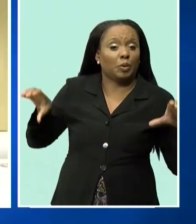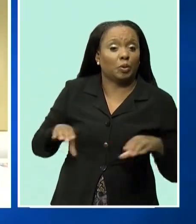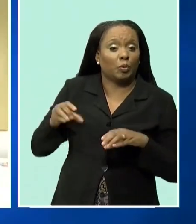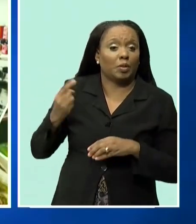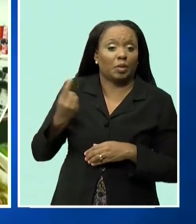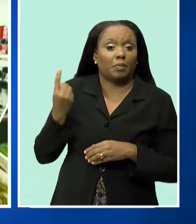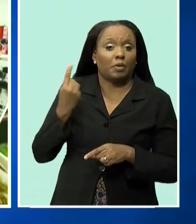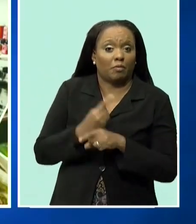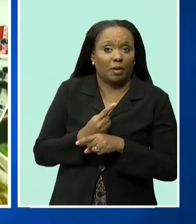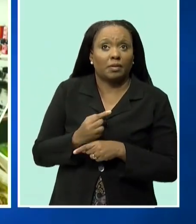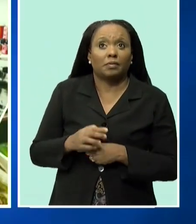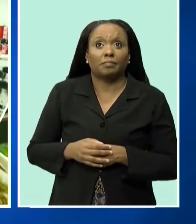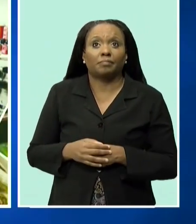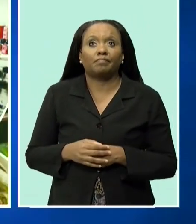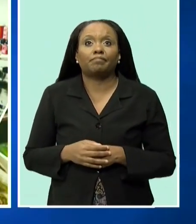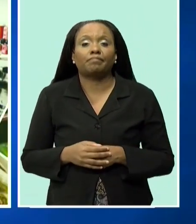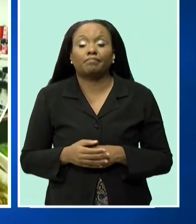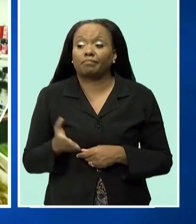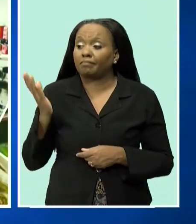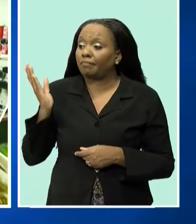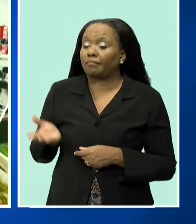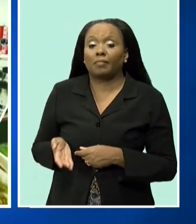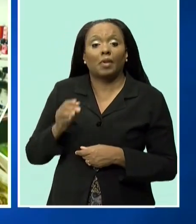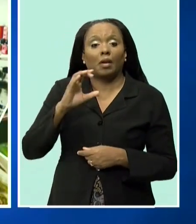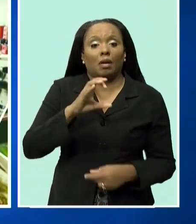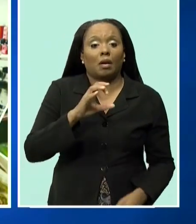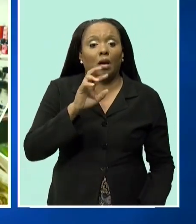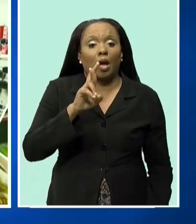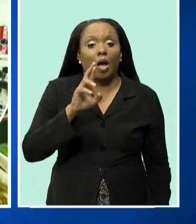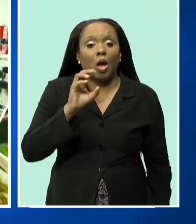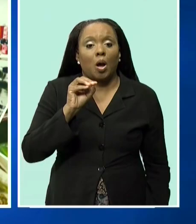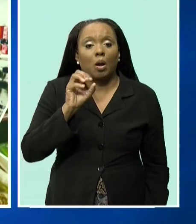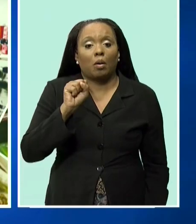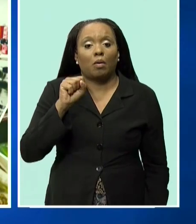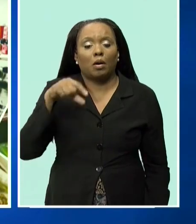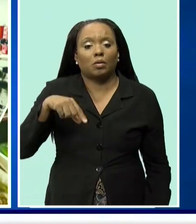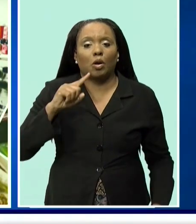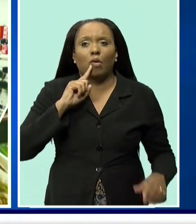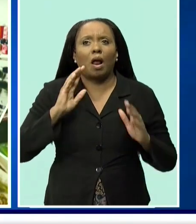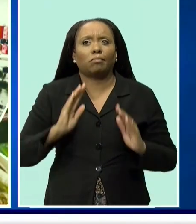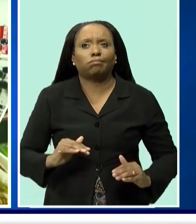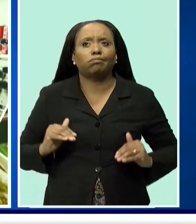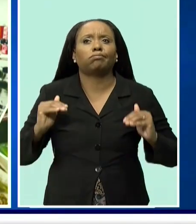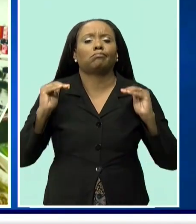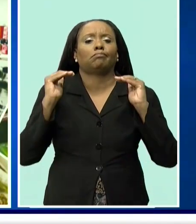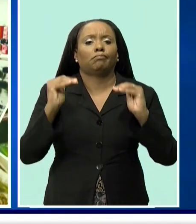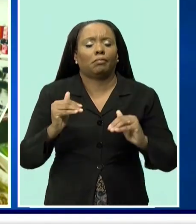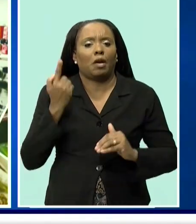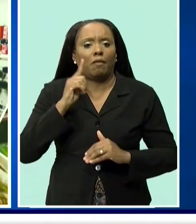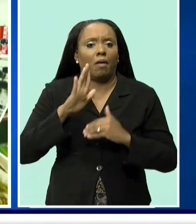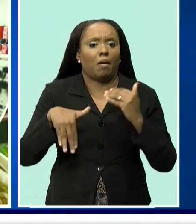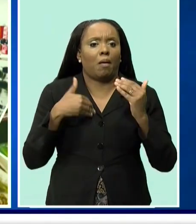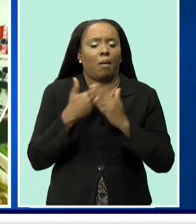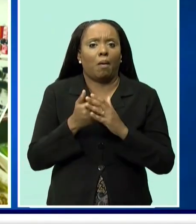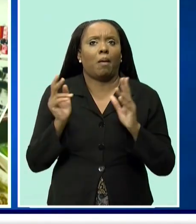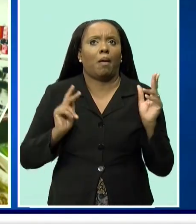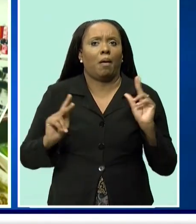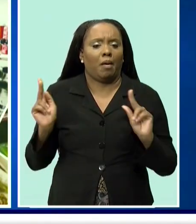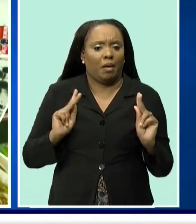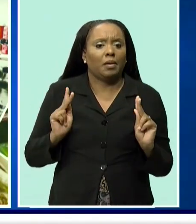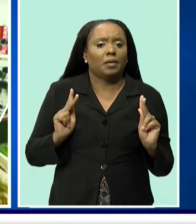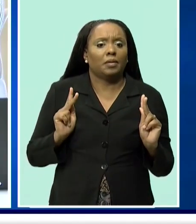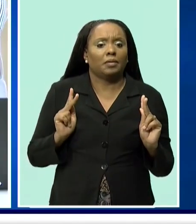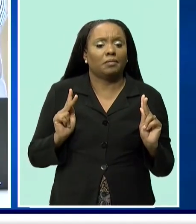CROSSQ, I think it is fair to say, has raised the bar of expectation for all players, especially in the